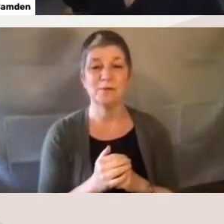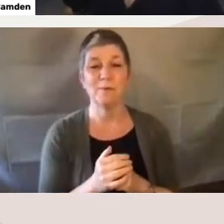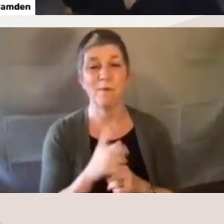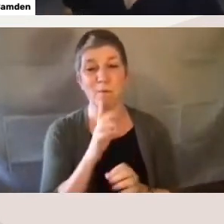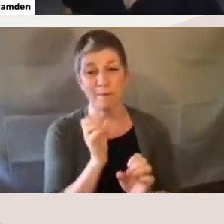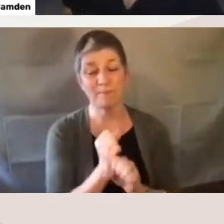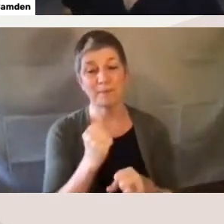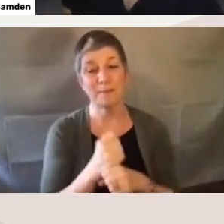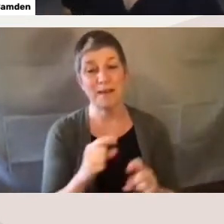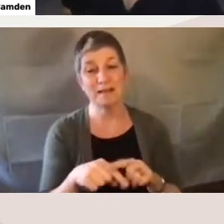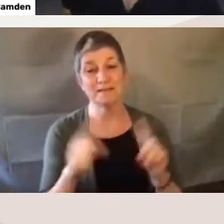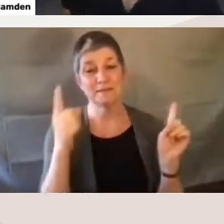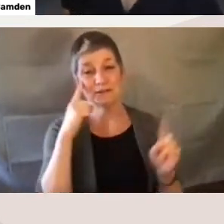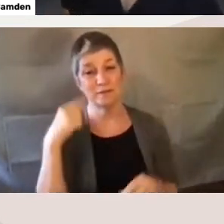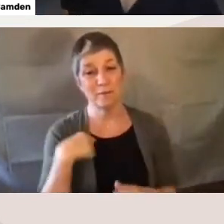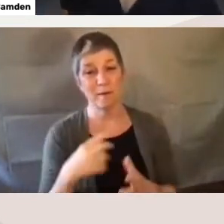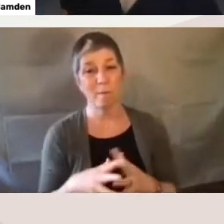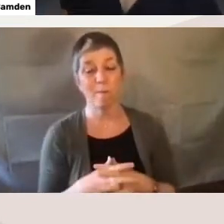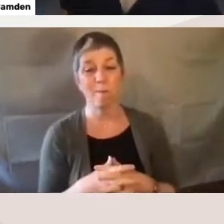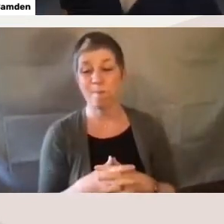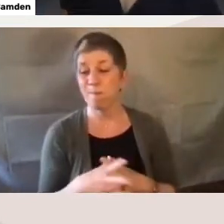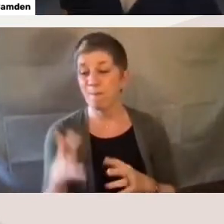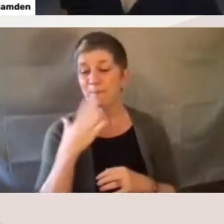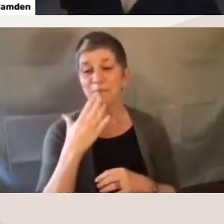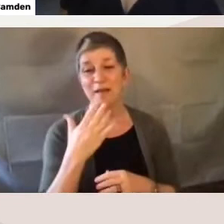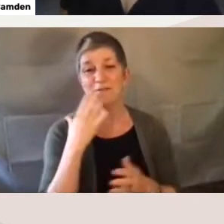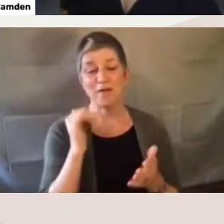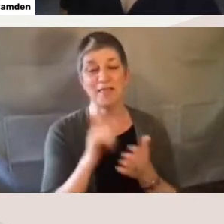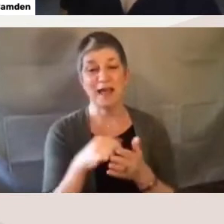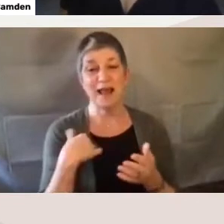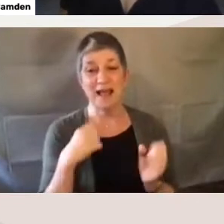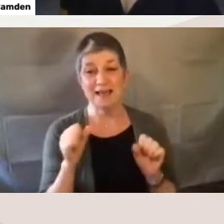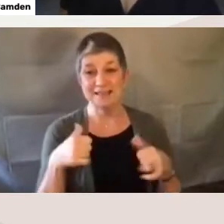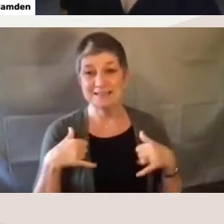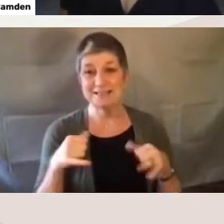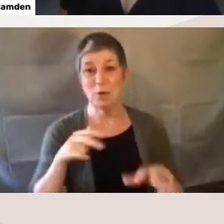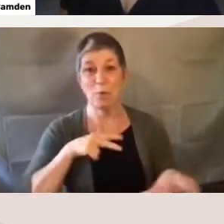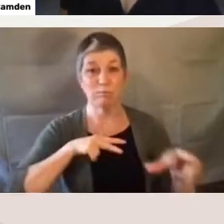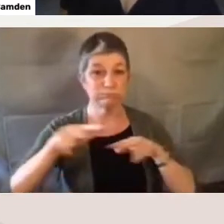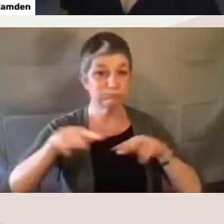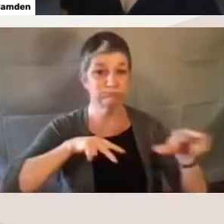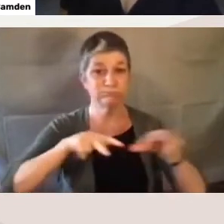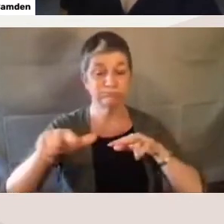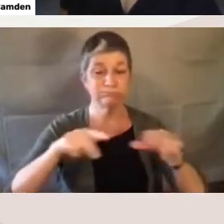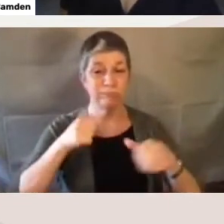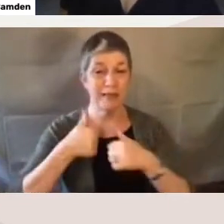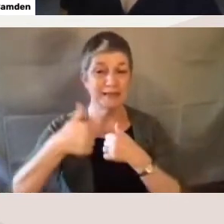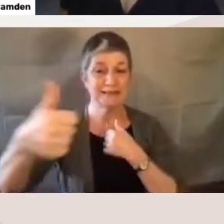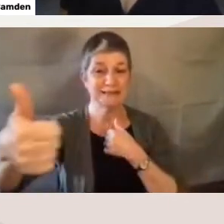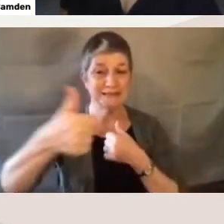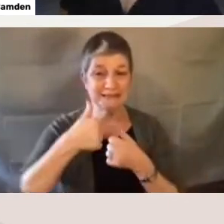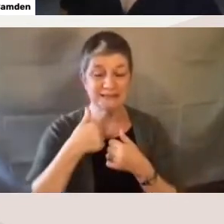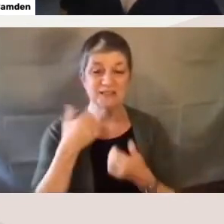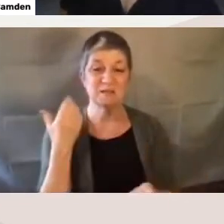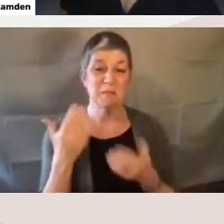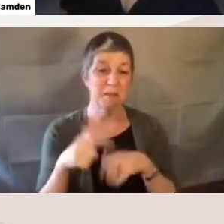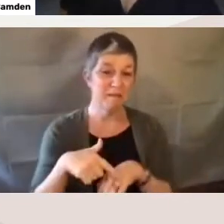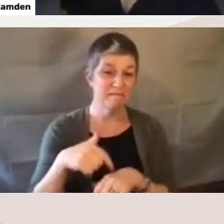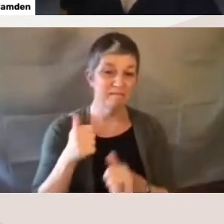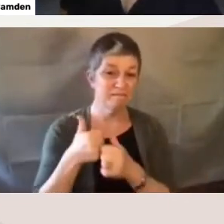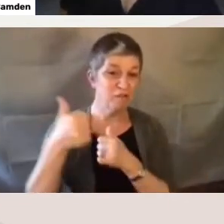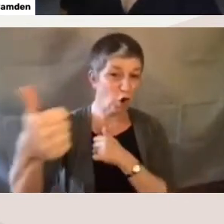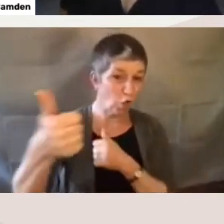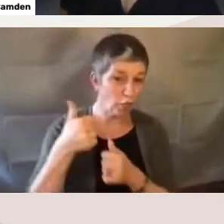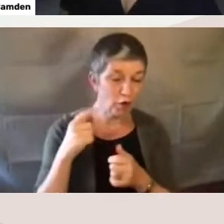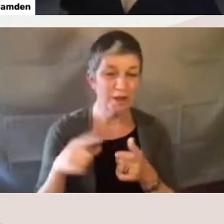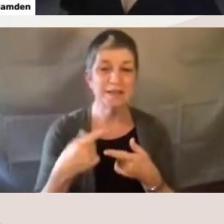a difference for me. And I'm thankful that I can, still be able to walk that distance, if not more,